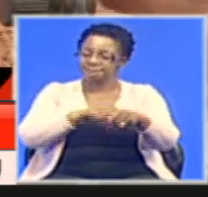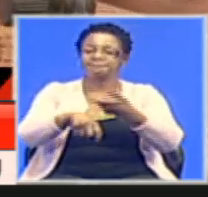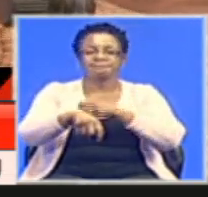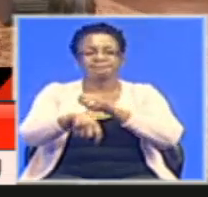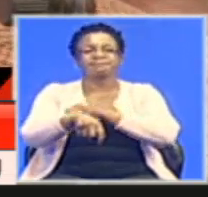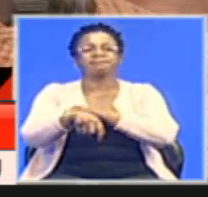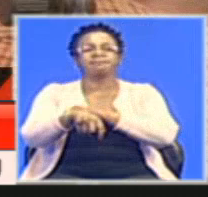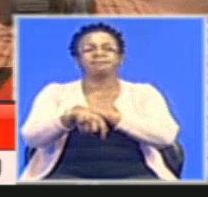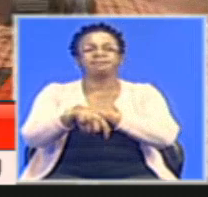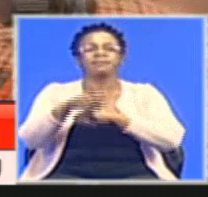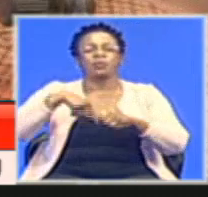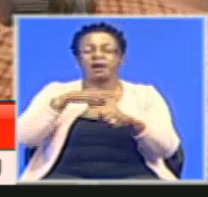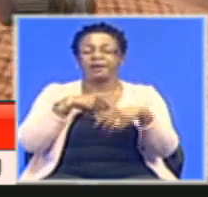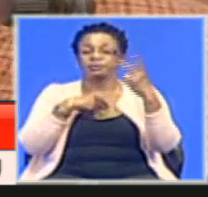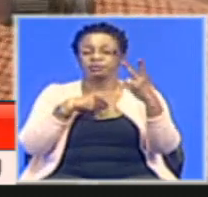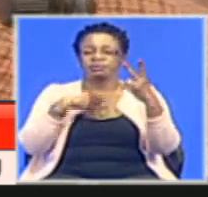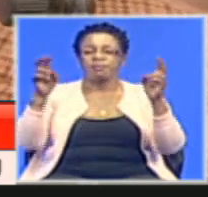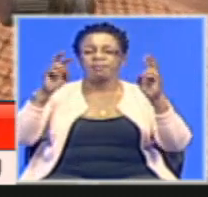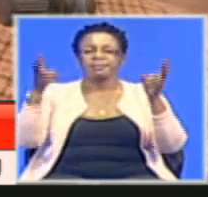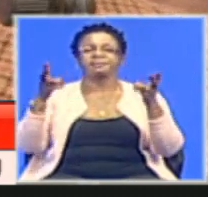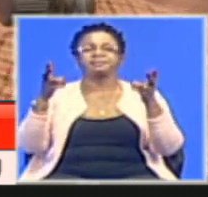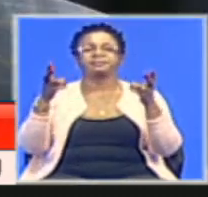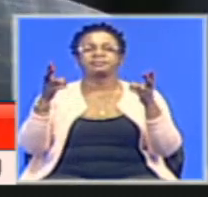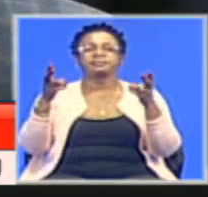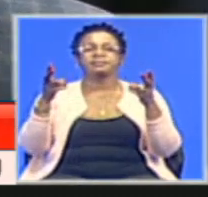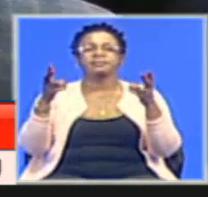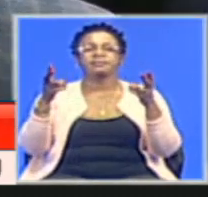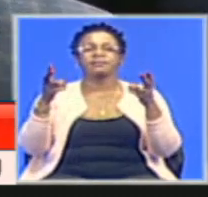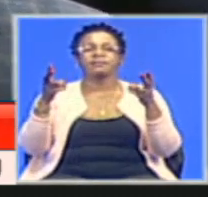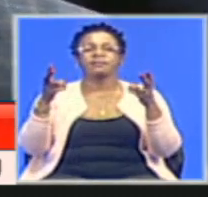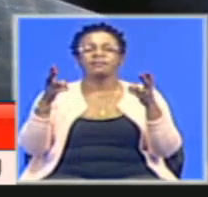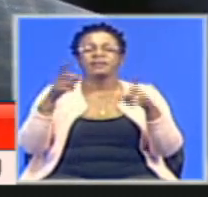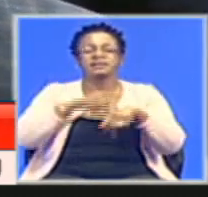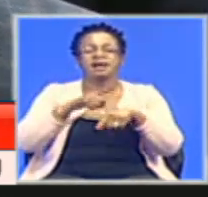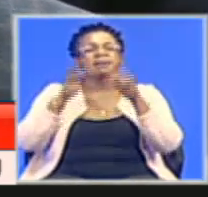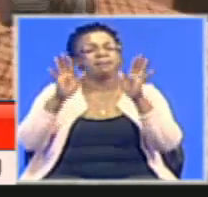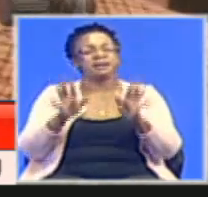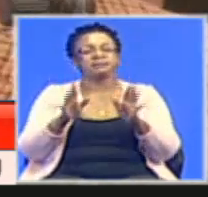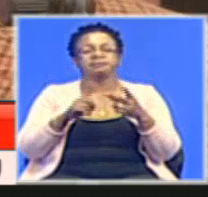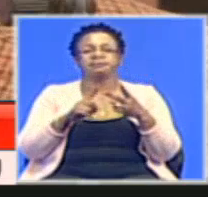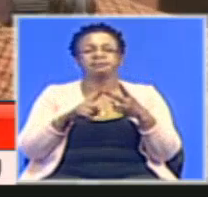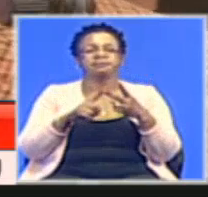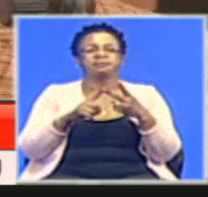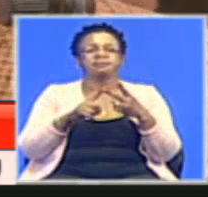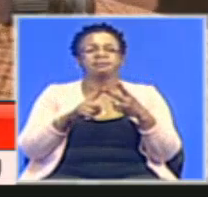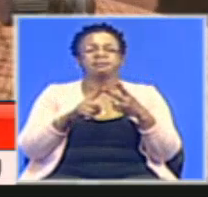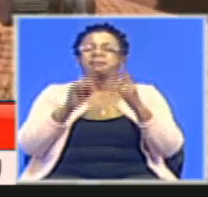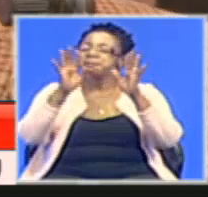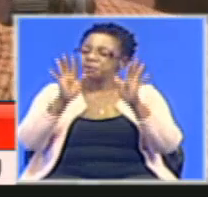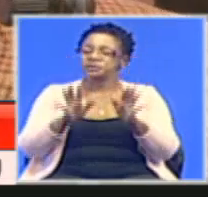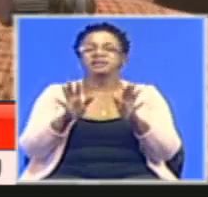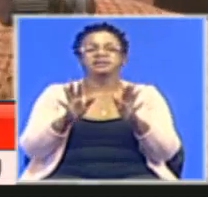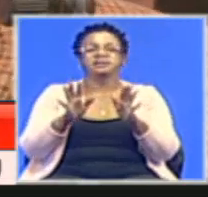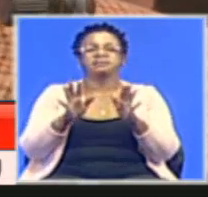We had two slogans. We had two slogans during the campaign. One is still relevant, and that